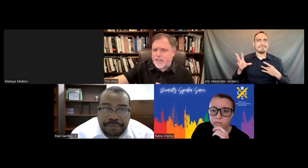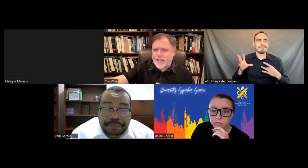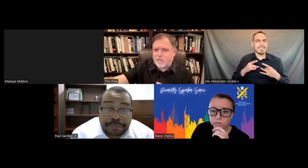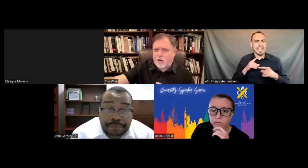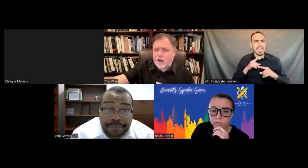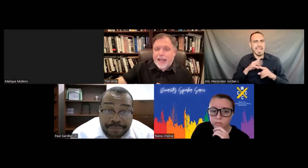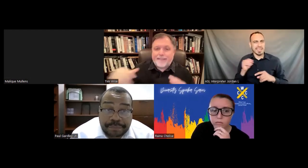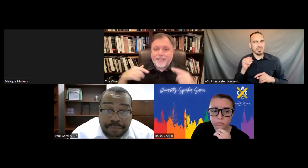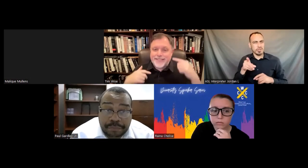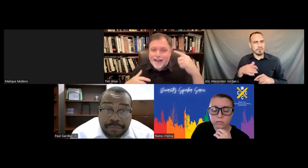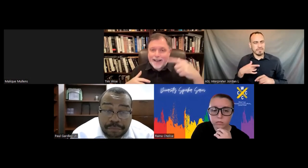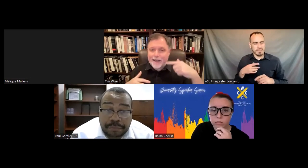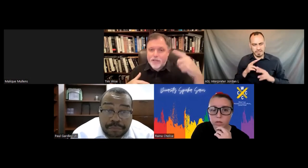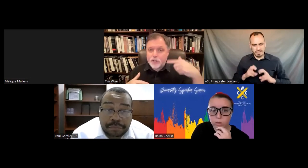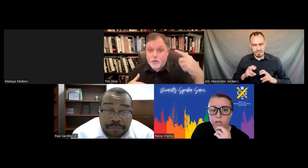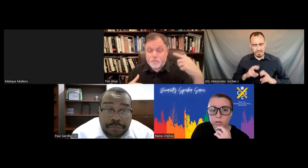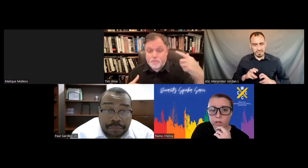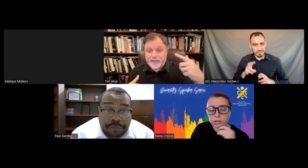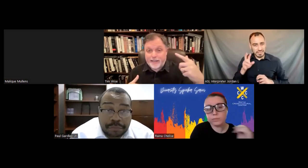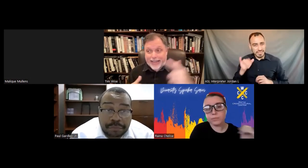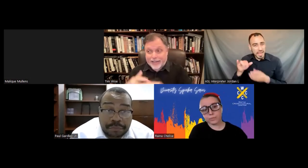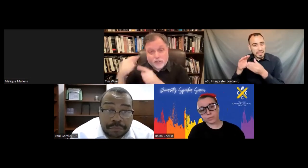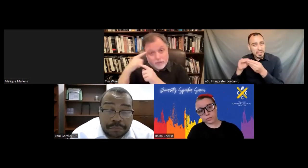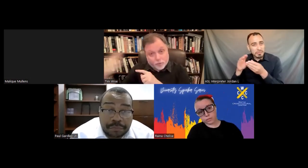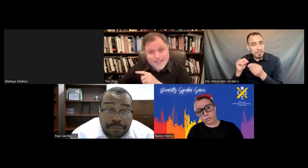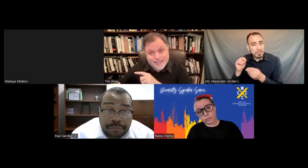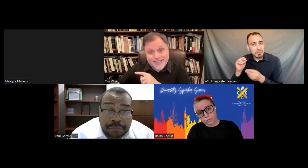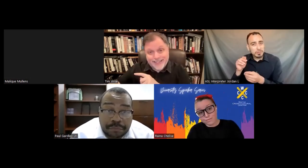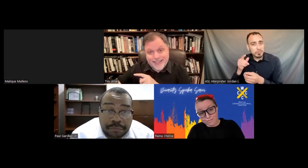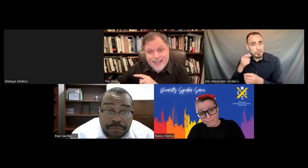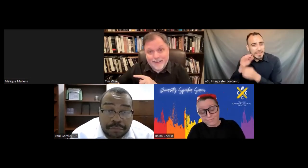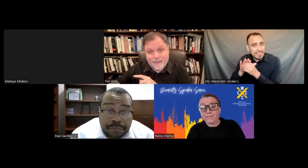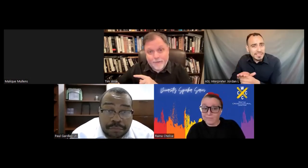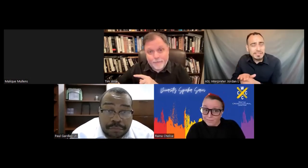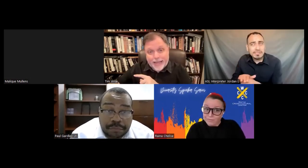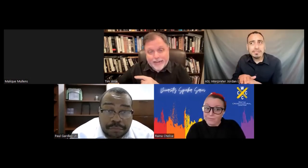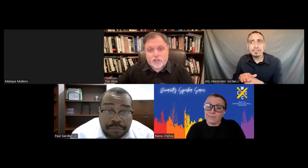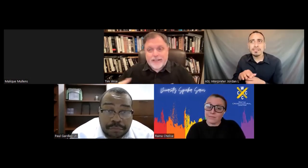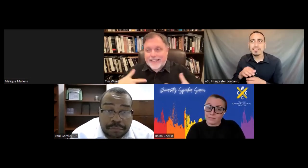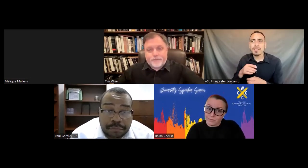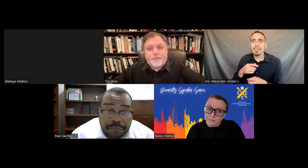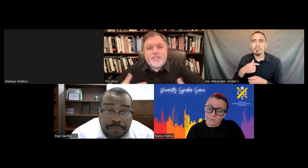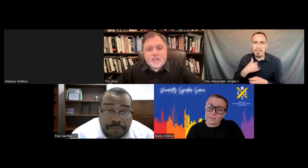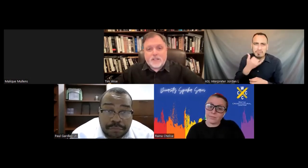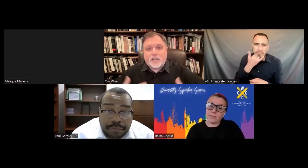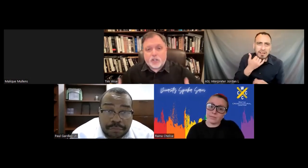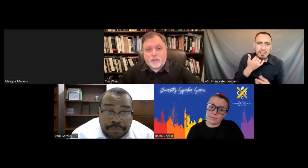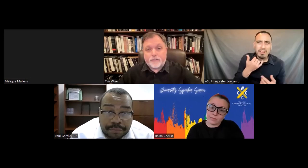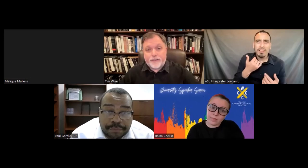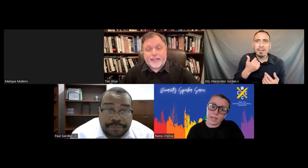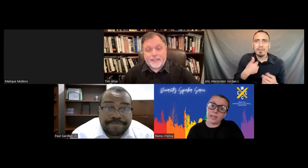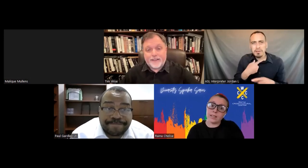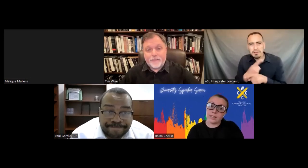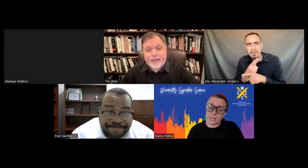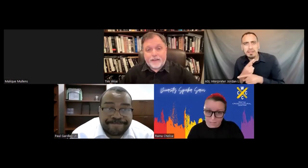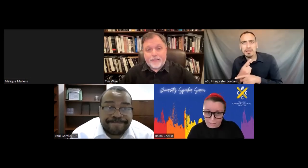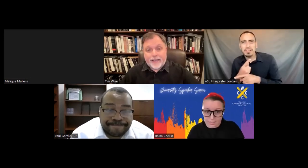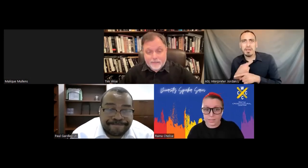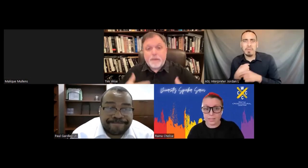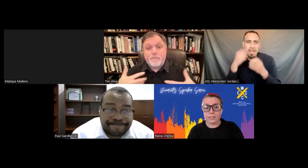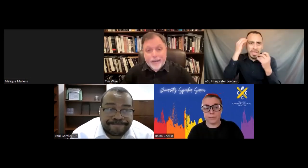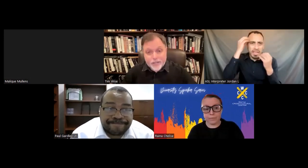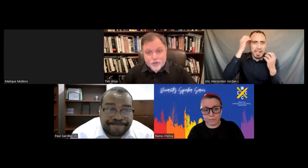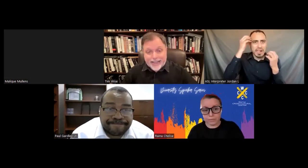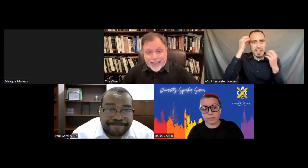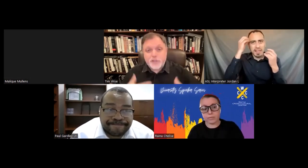I reading that wrong? And the time that you spend actually processing that actually has a physiological effect that